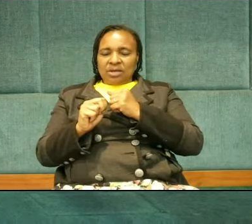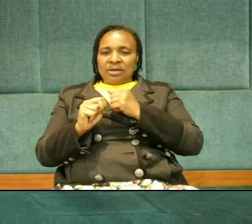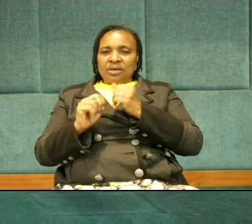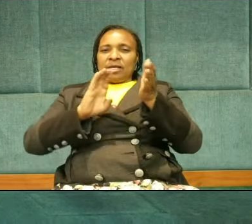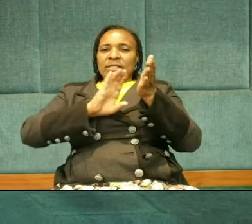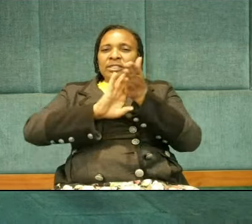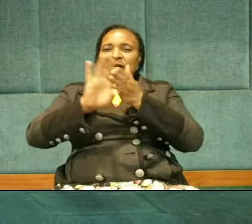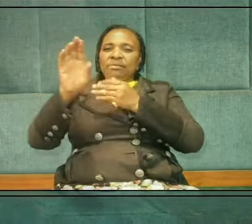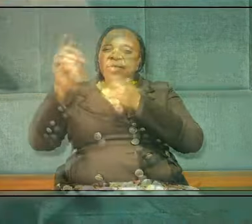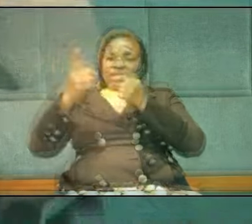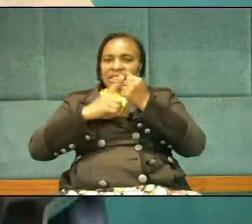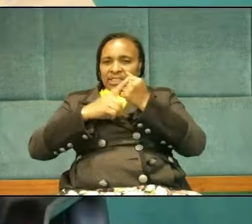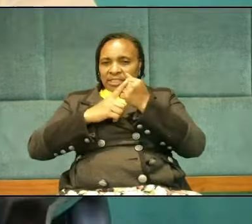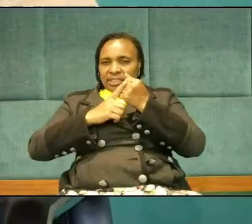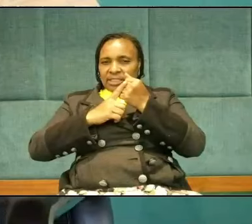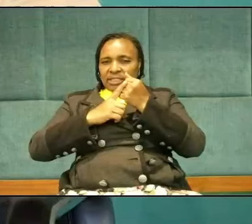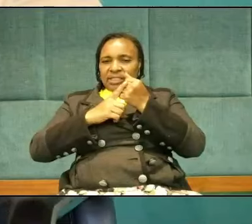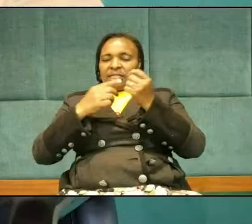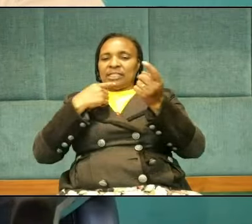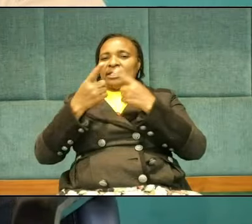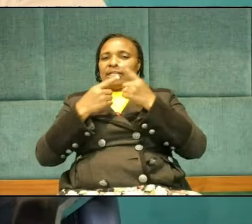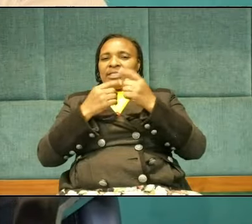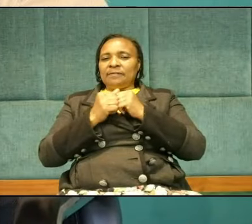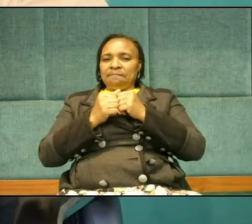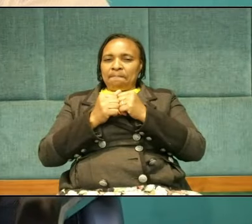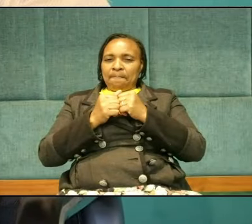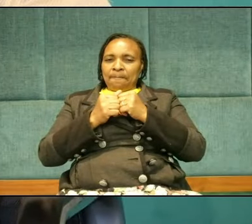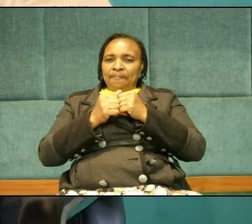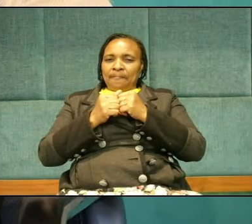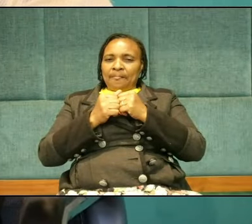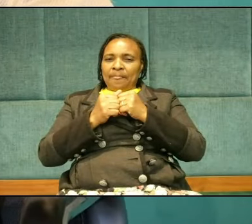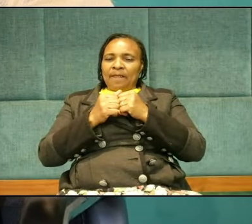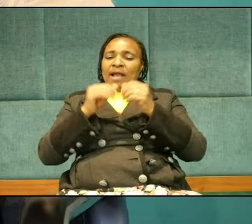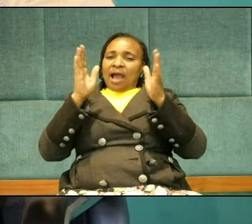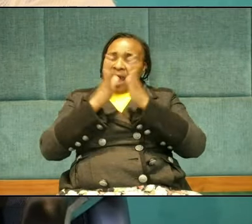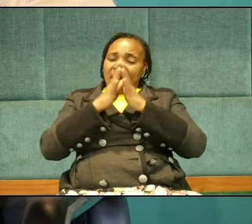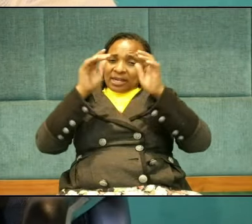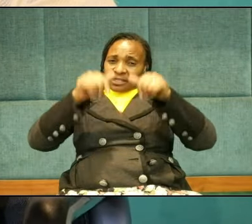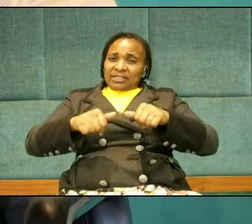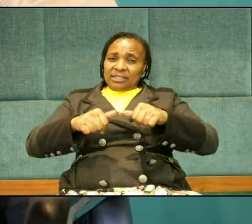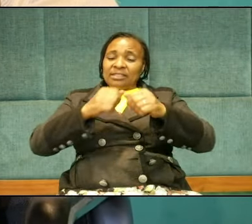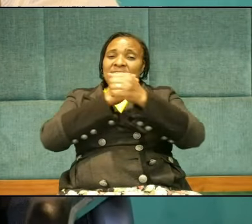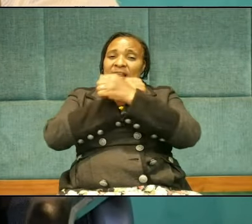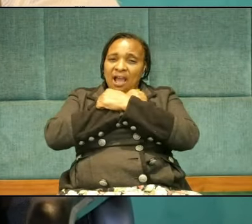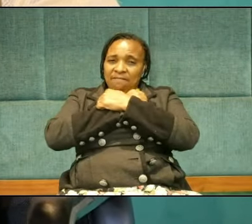2 John chapter 6, and it says, "And this is love,